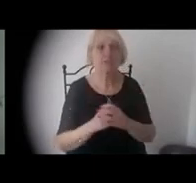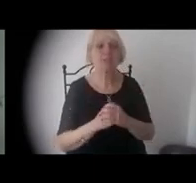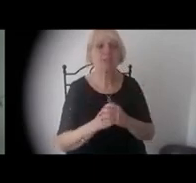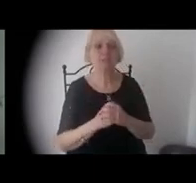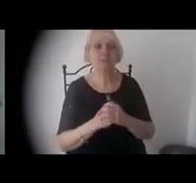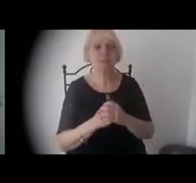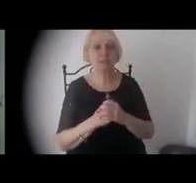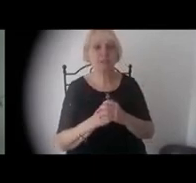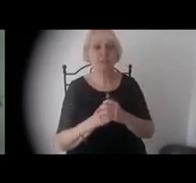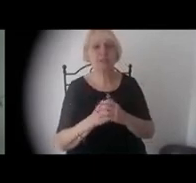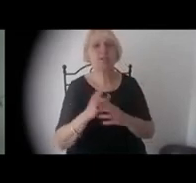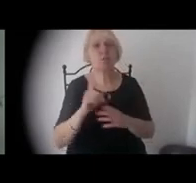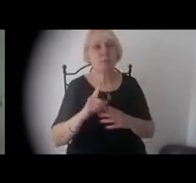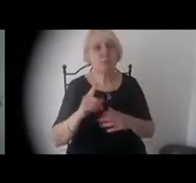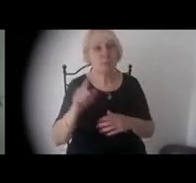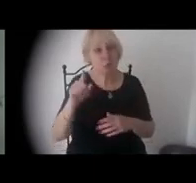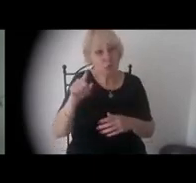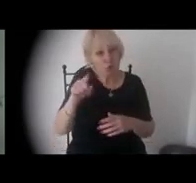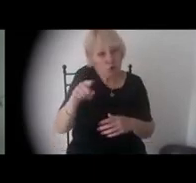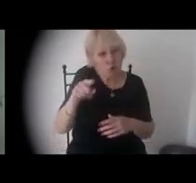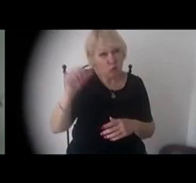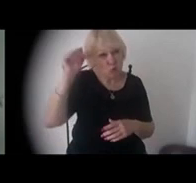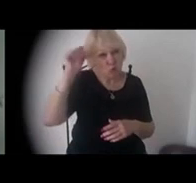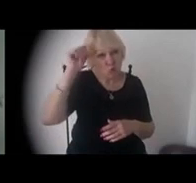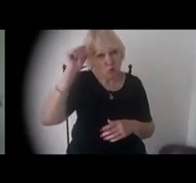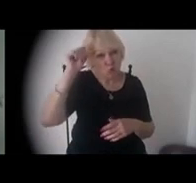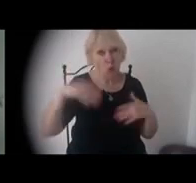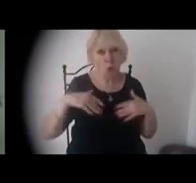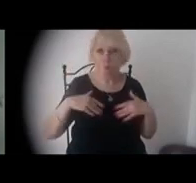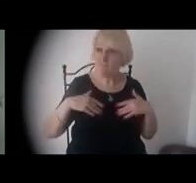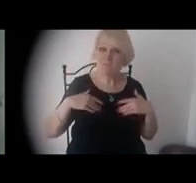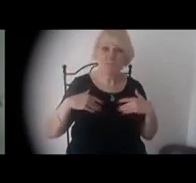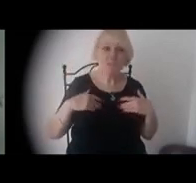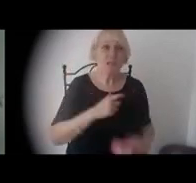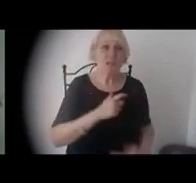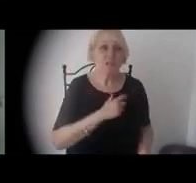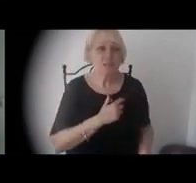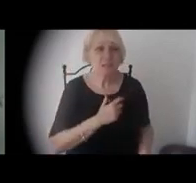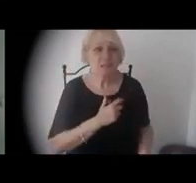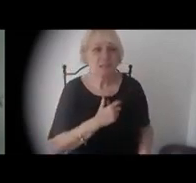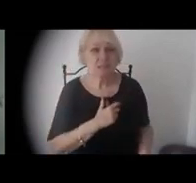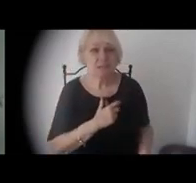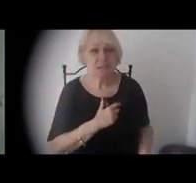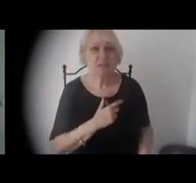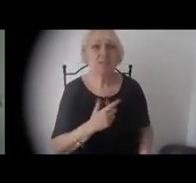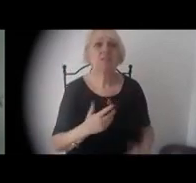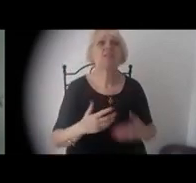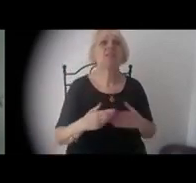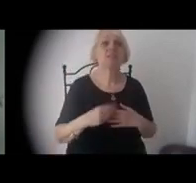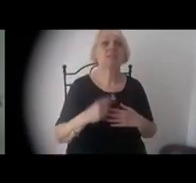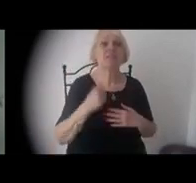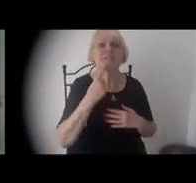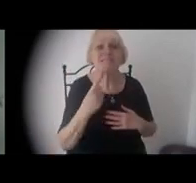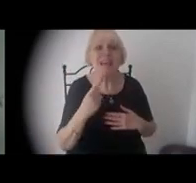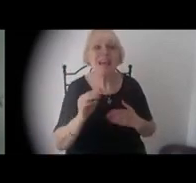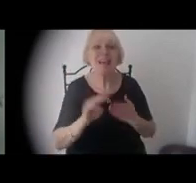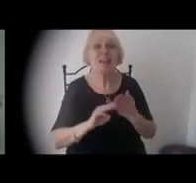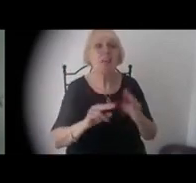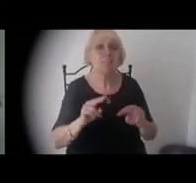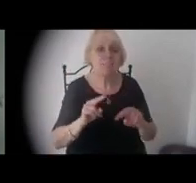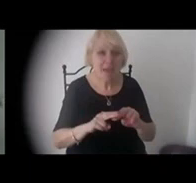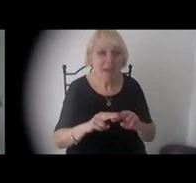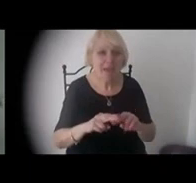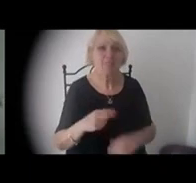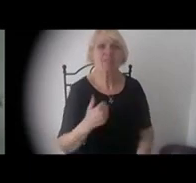most anxious and struggle most with change and transition. Lay the groundwork now. Let parents know what to expect so that they can